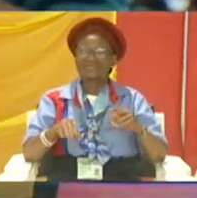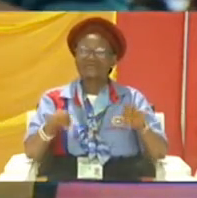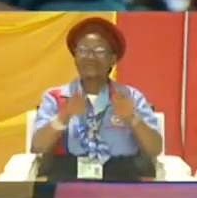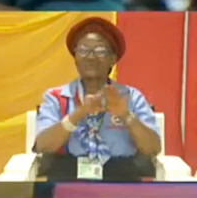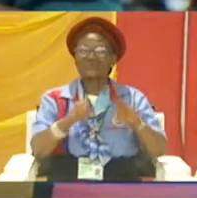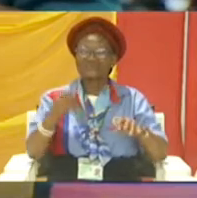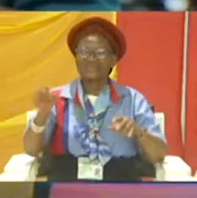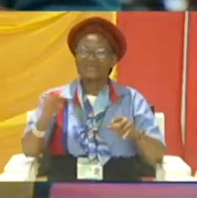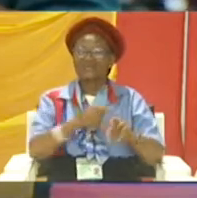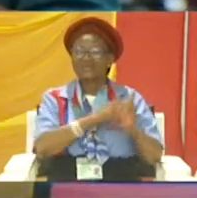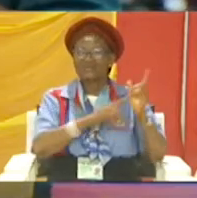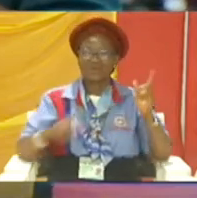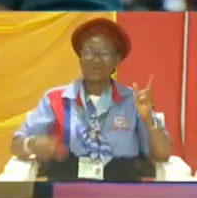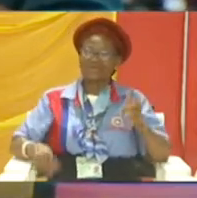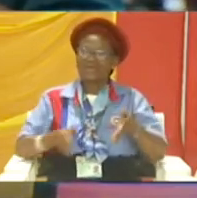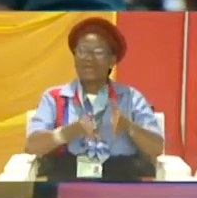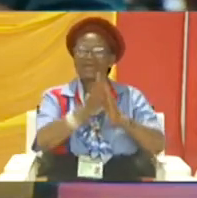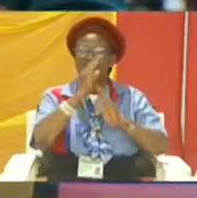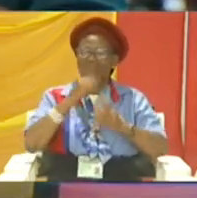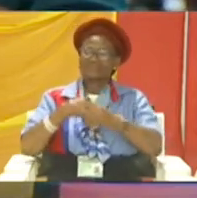The Lord asked me to tell you,